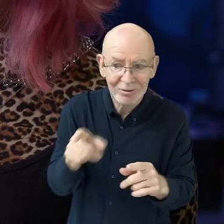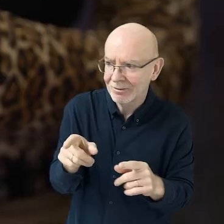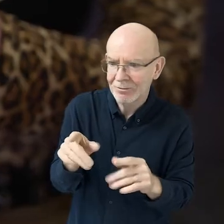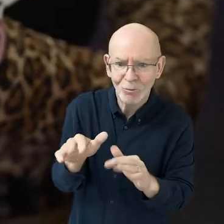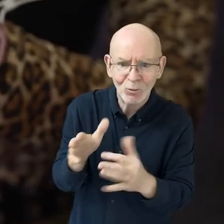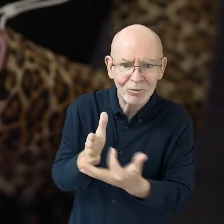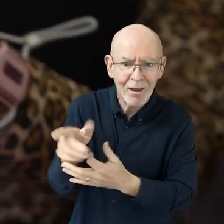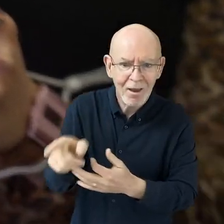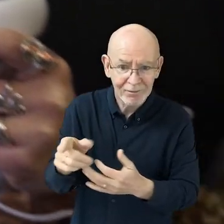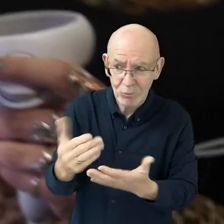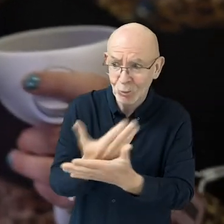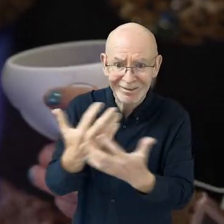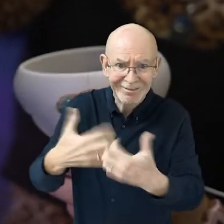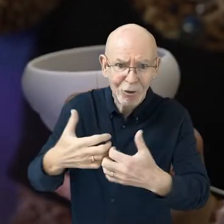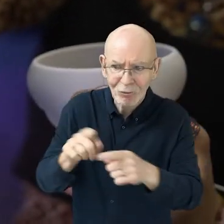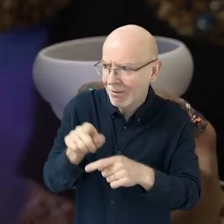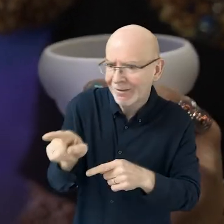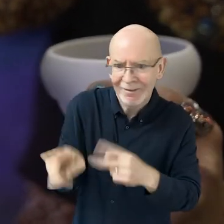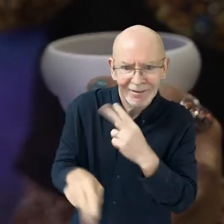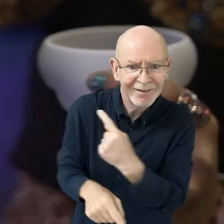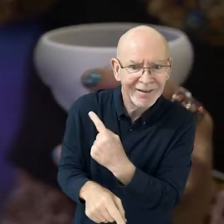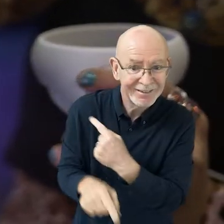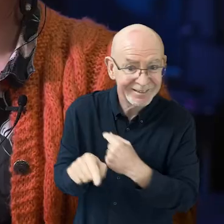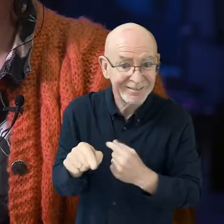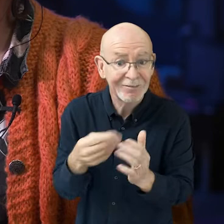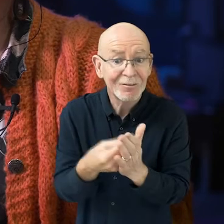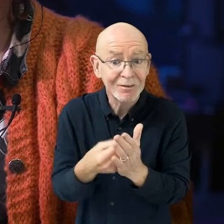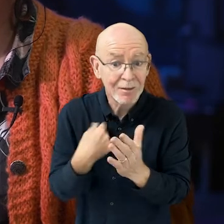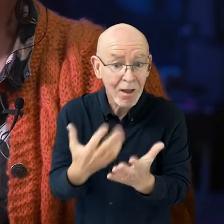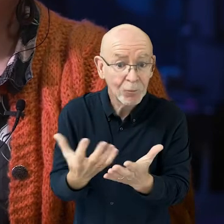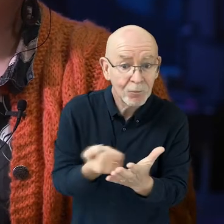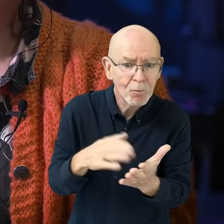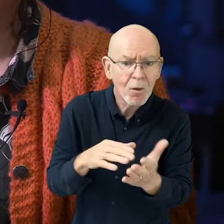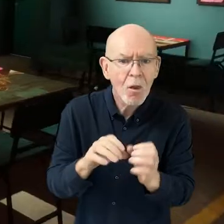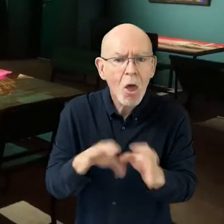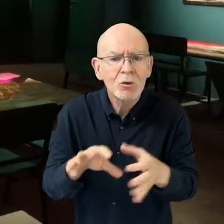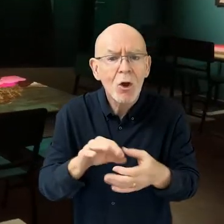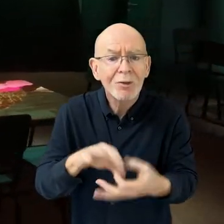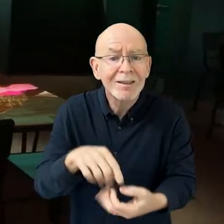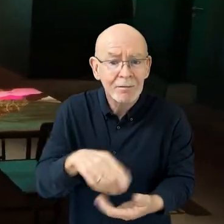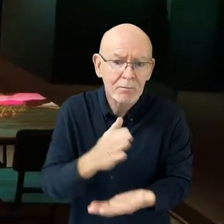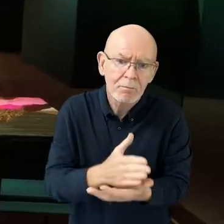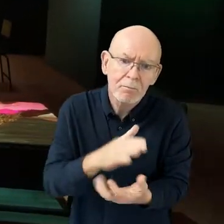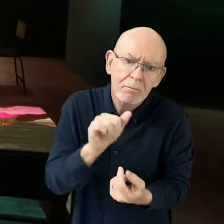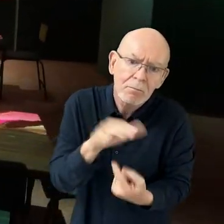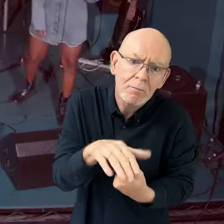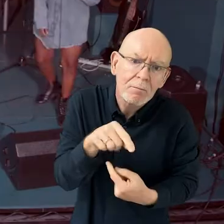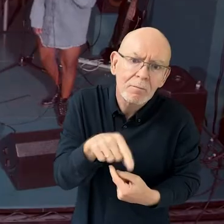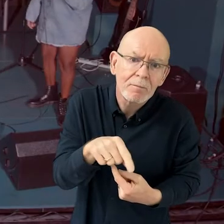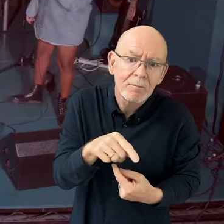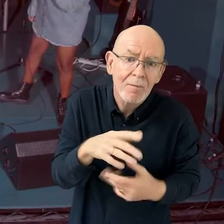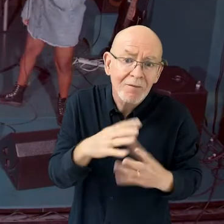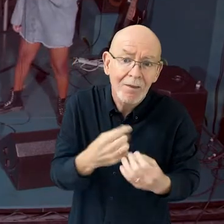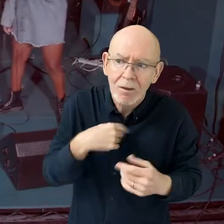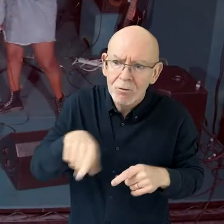you know, utilising brand new digital tech. The funding that we've received for Lost Horizon has been absolutely crucial